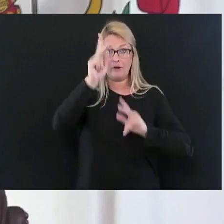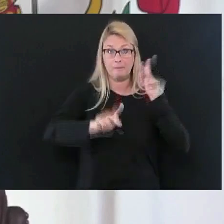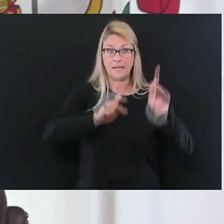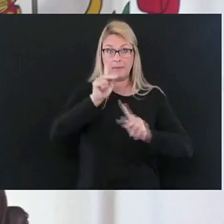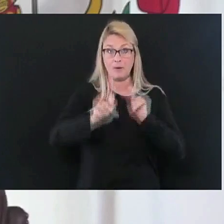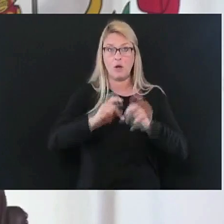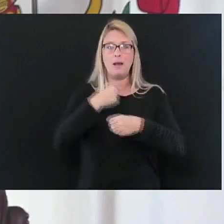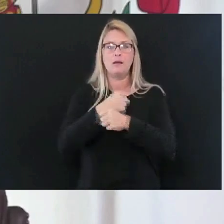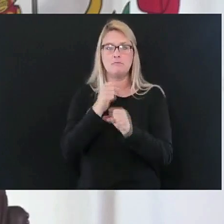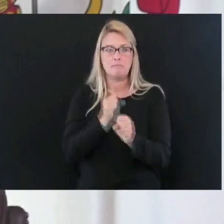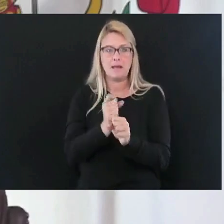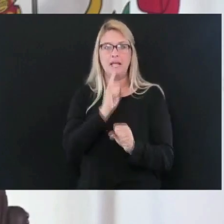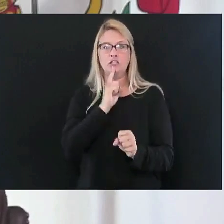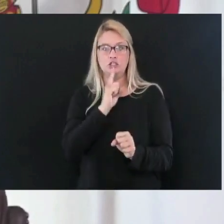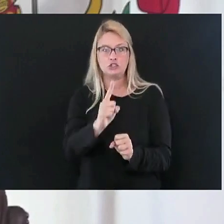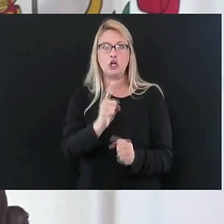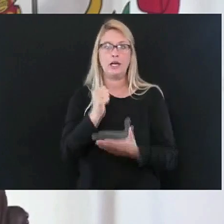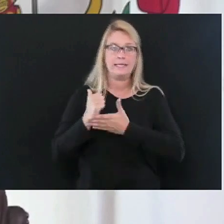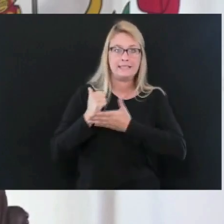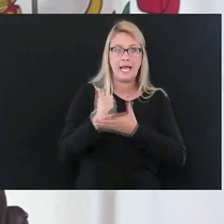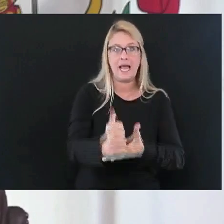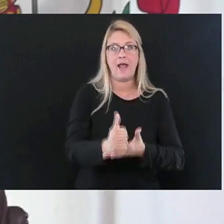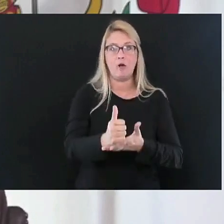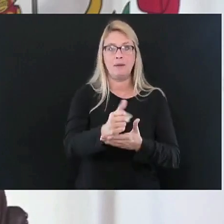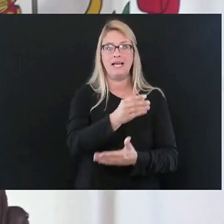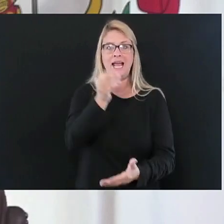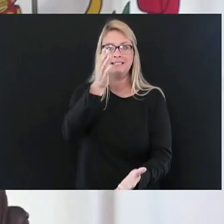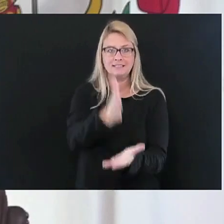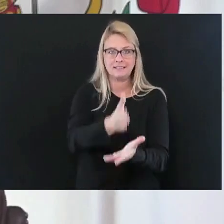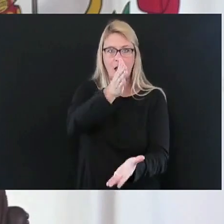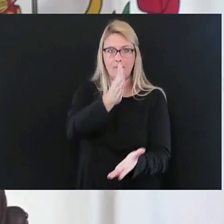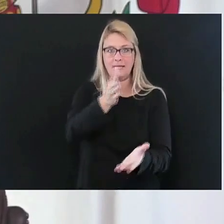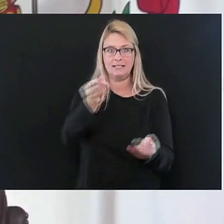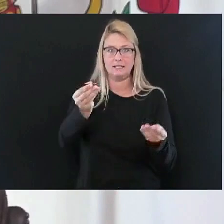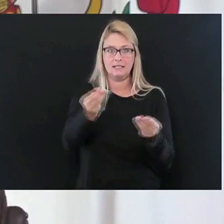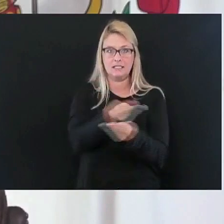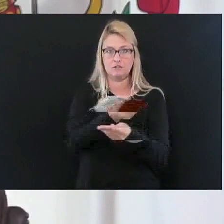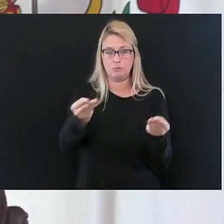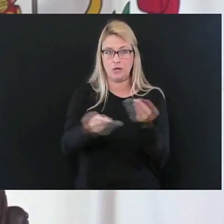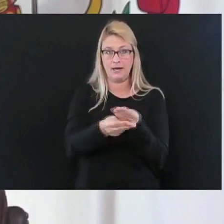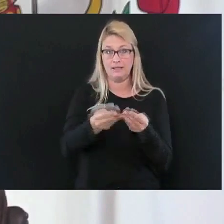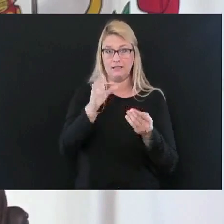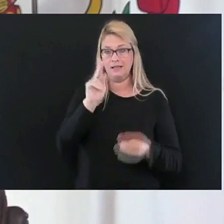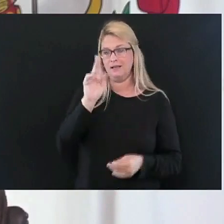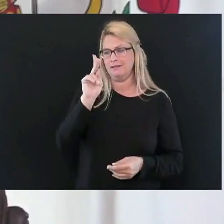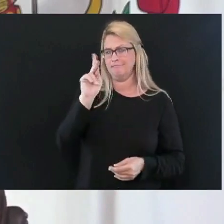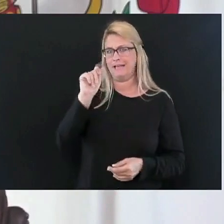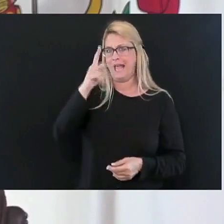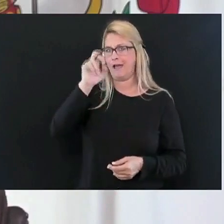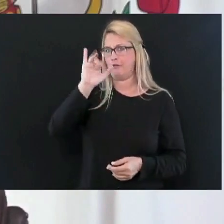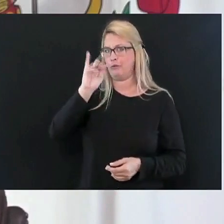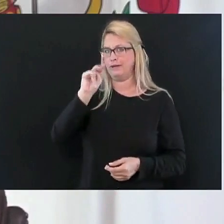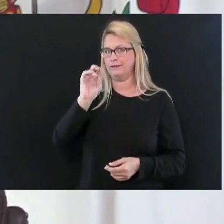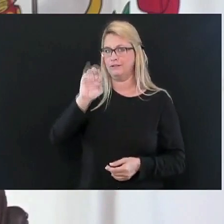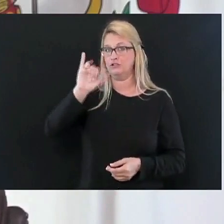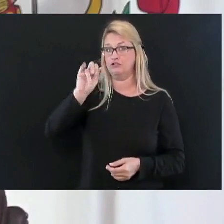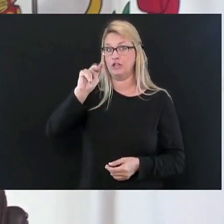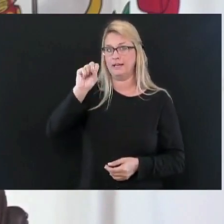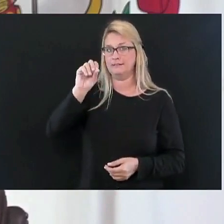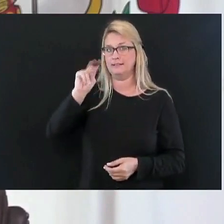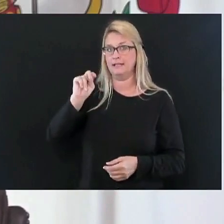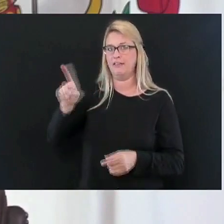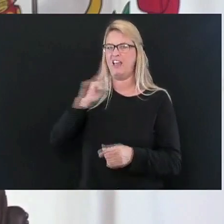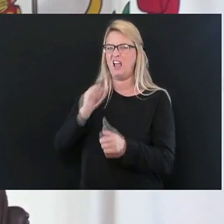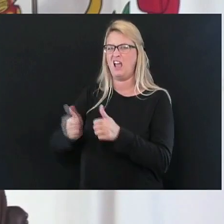it's doing what it is supposed to do and stop the virus, said Catherine Jansen, Pfizer's head of